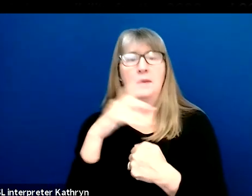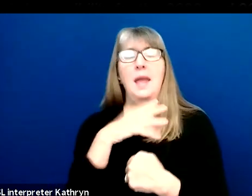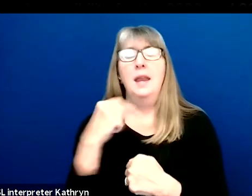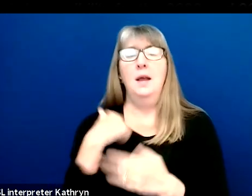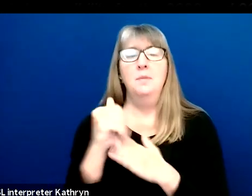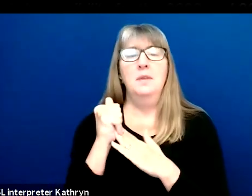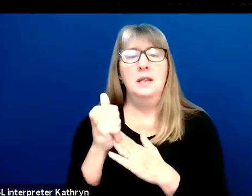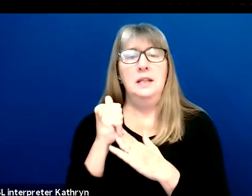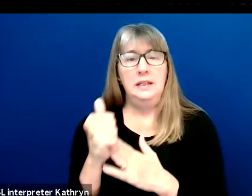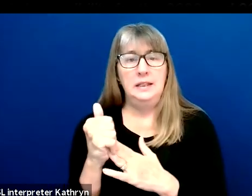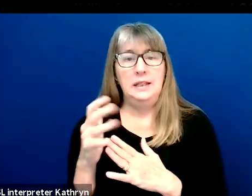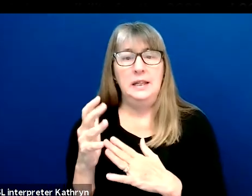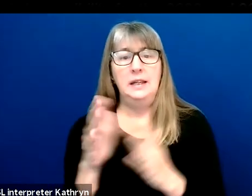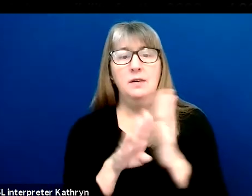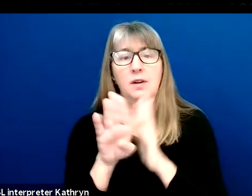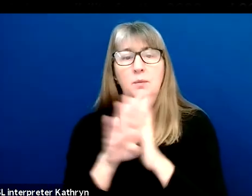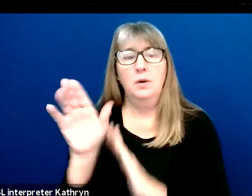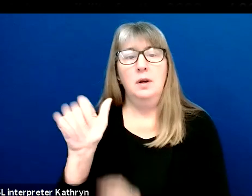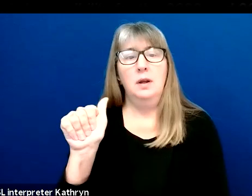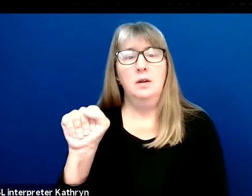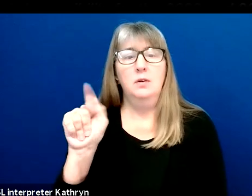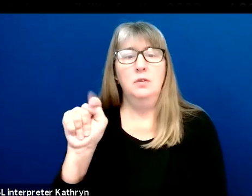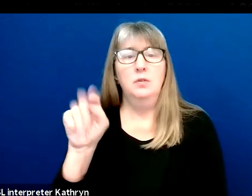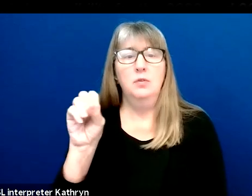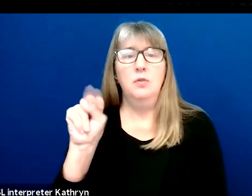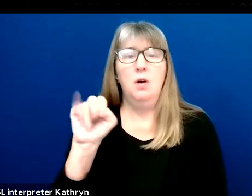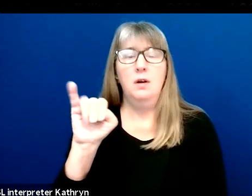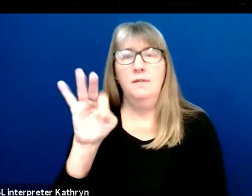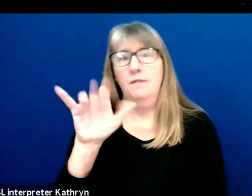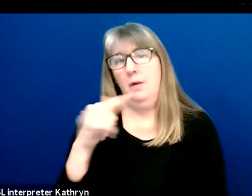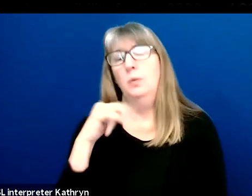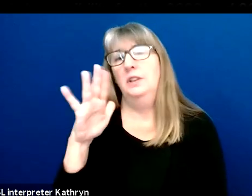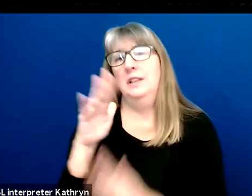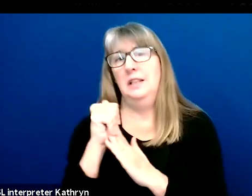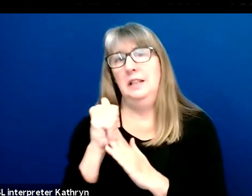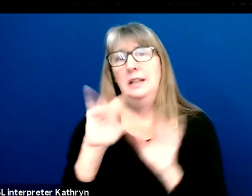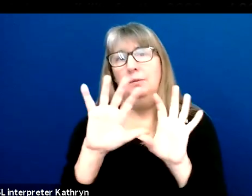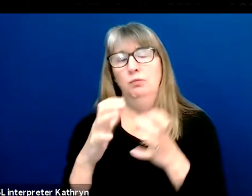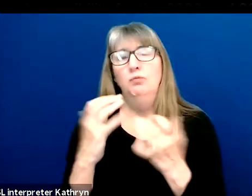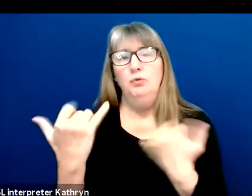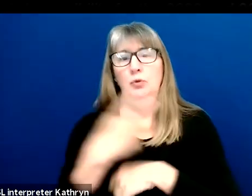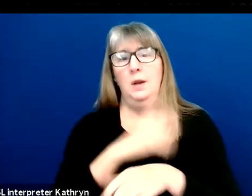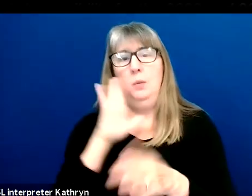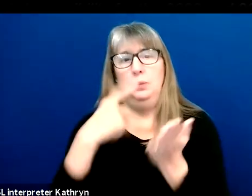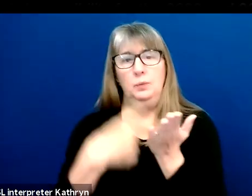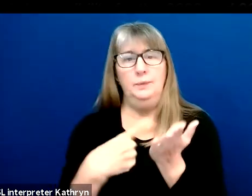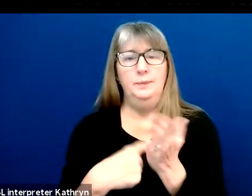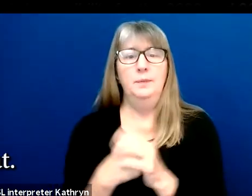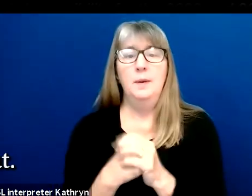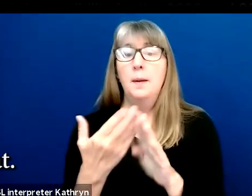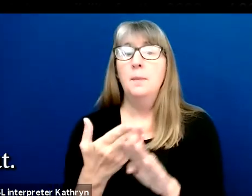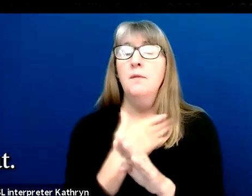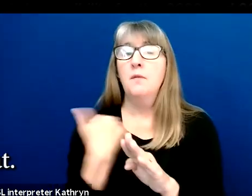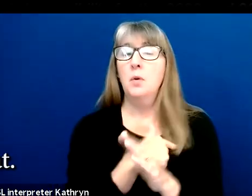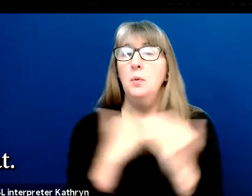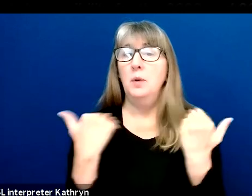which is the sonification package I'm going to talk about today. So before we really dive in to the